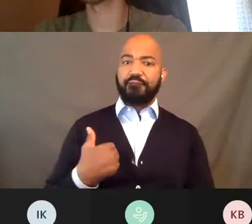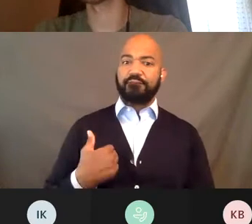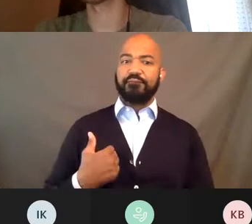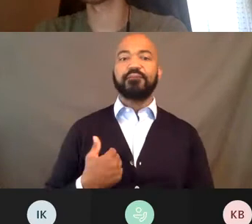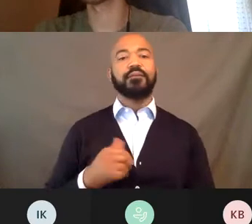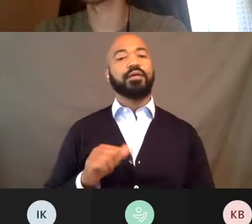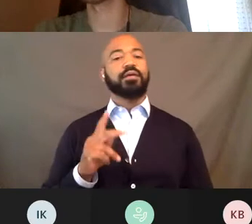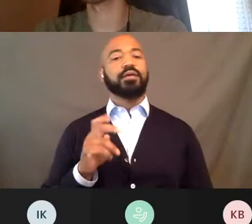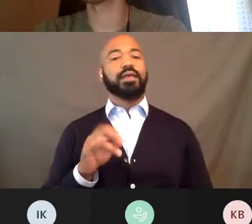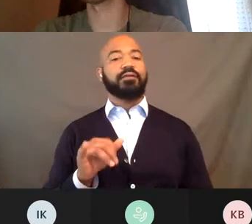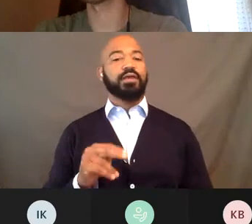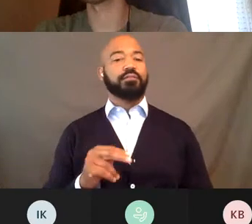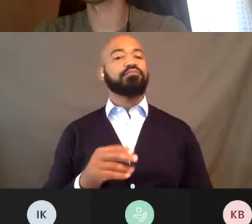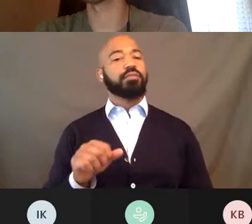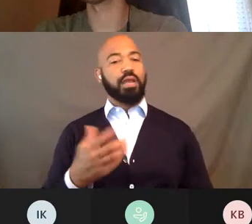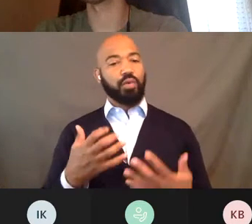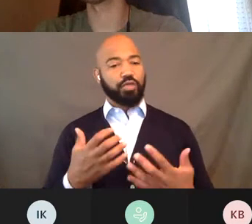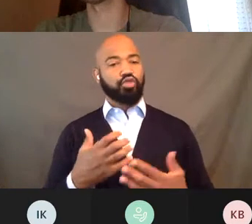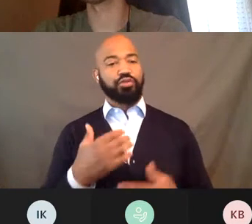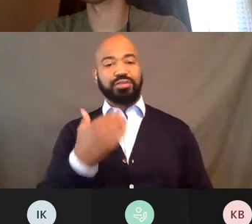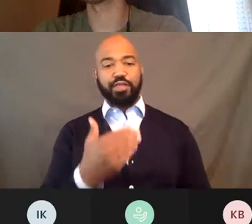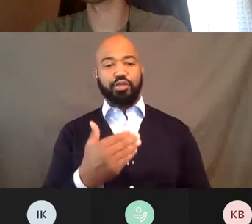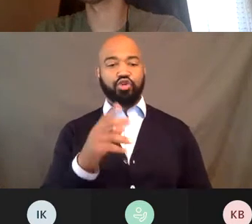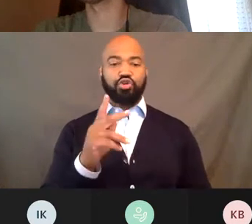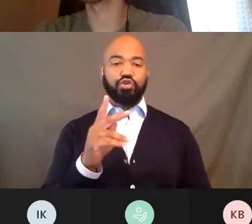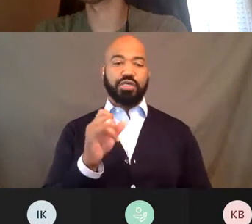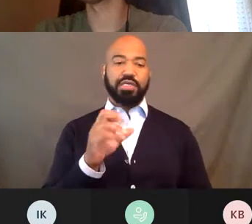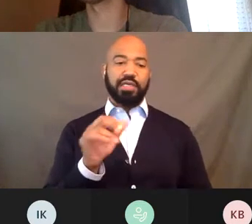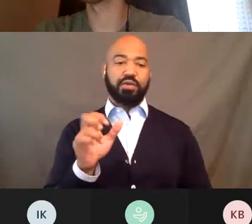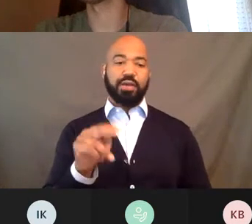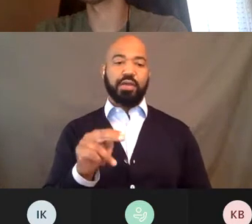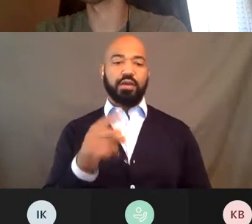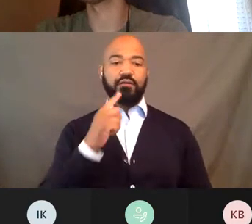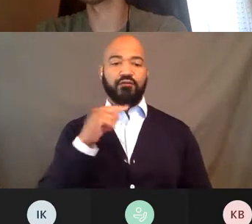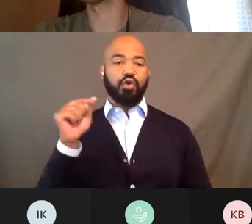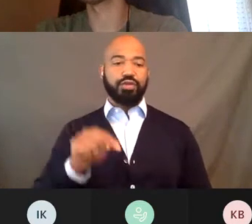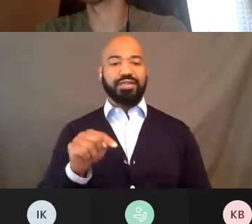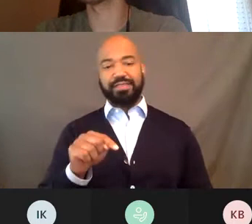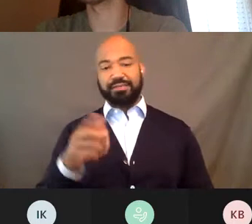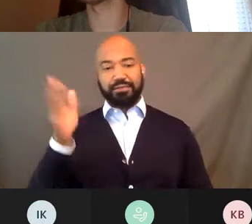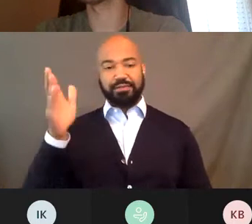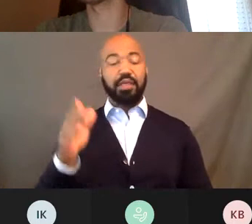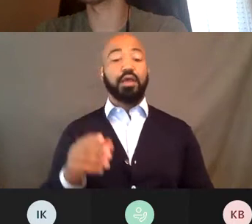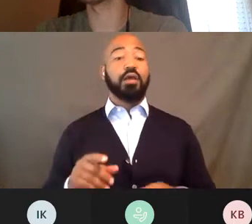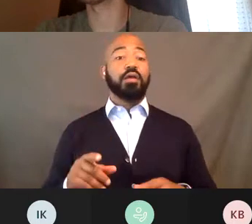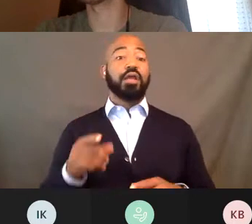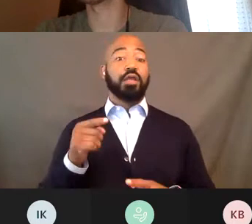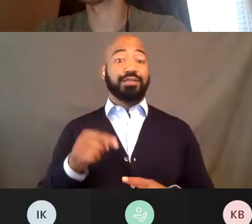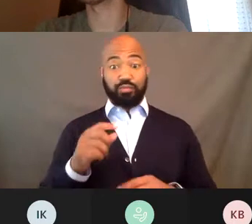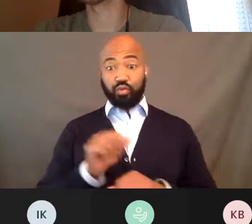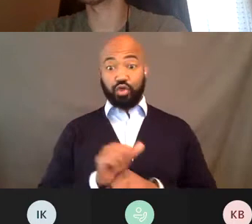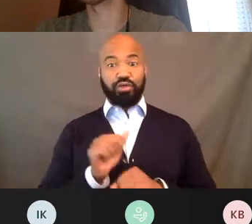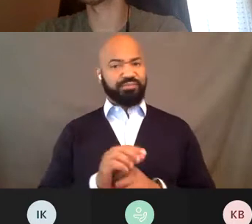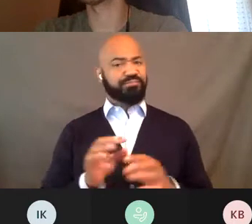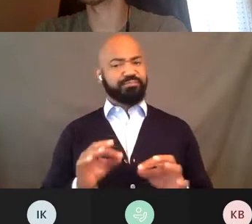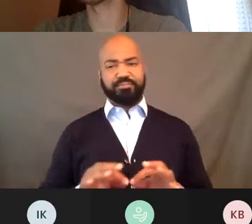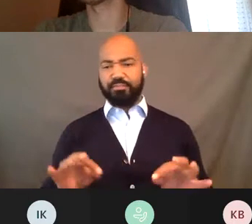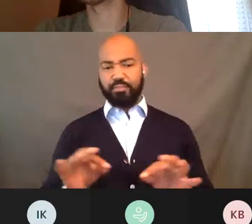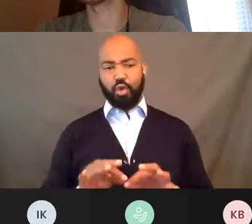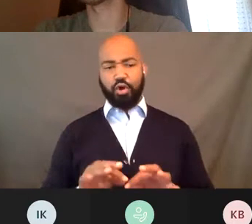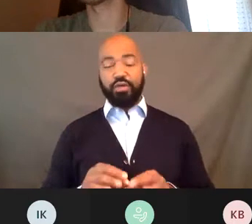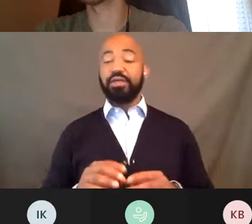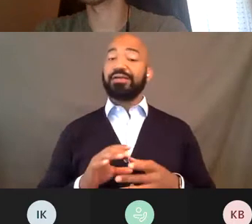I did also want to thank Kieran. Thank you for that presentation. And I think things like this are incredibly, incredibly important. So especially when we